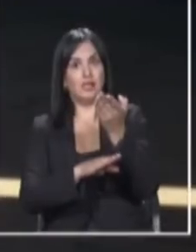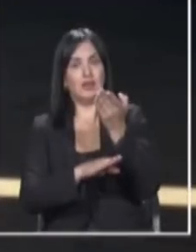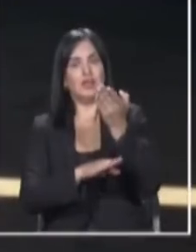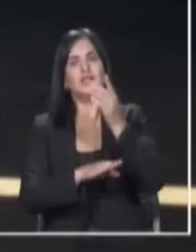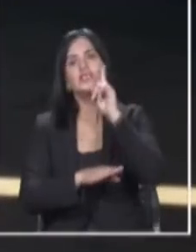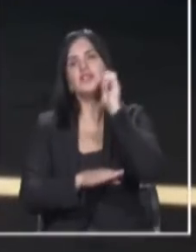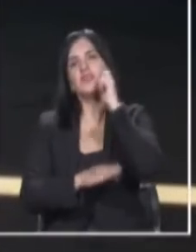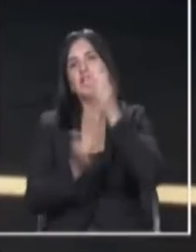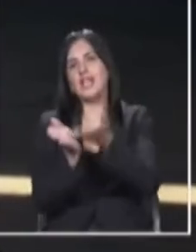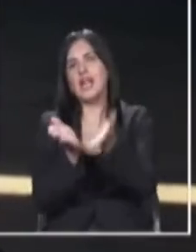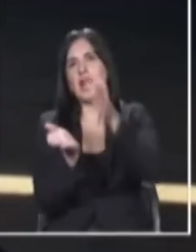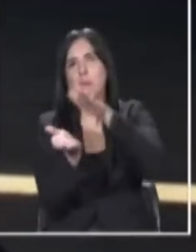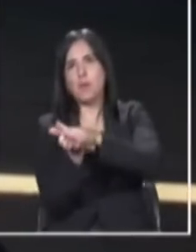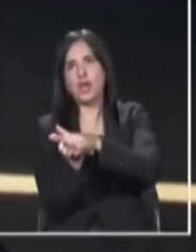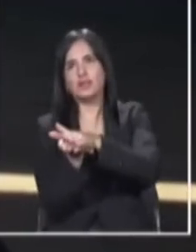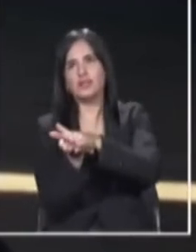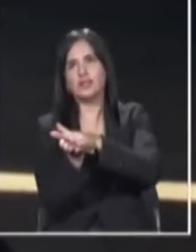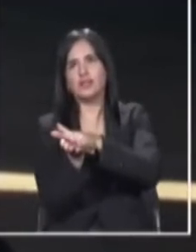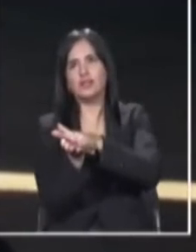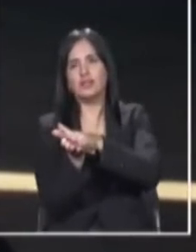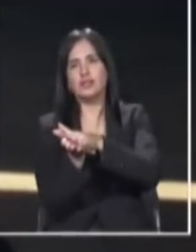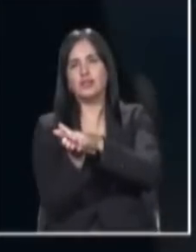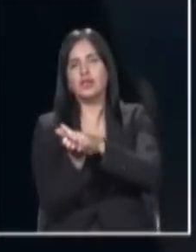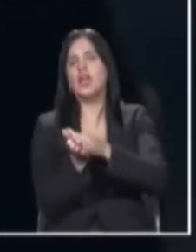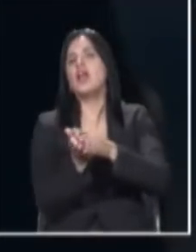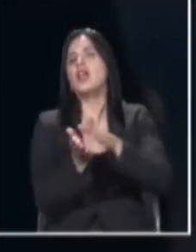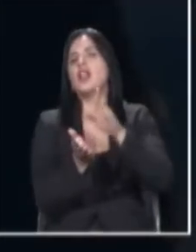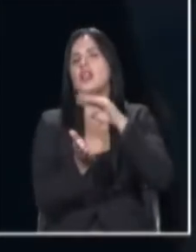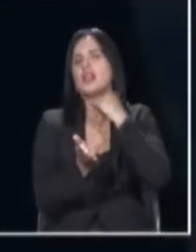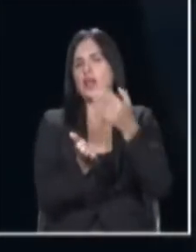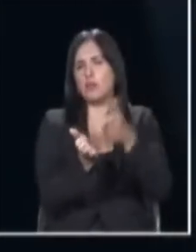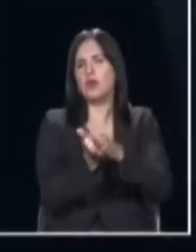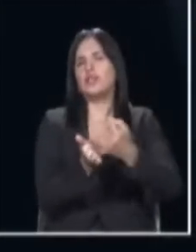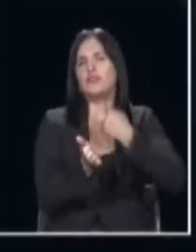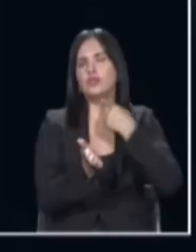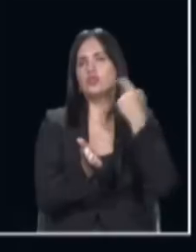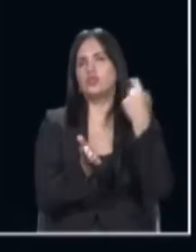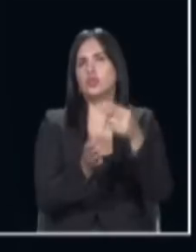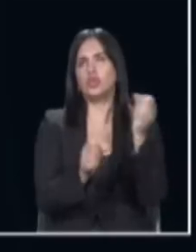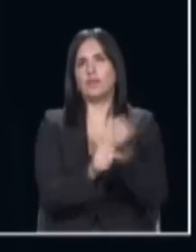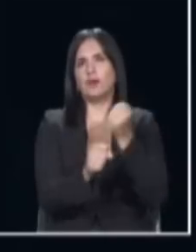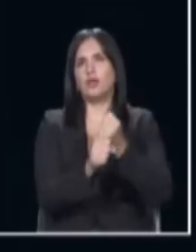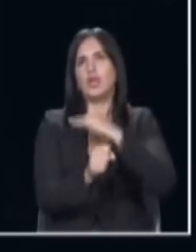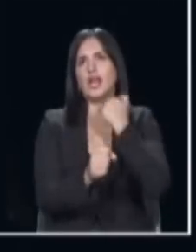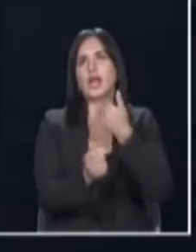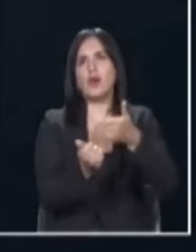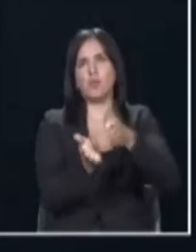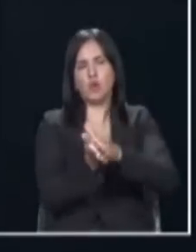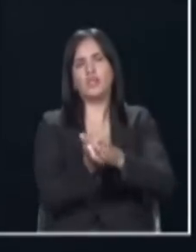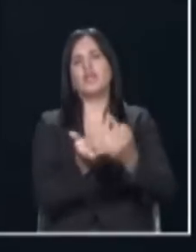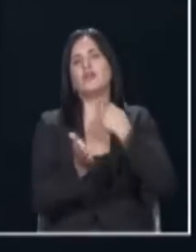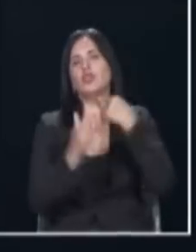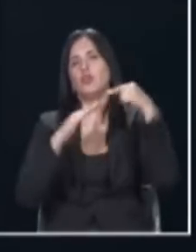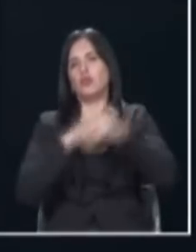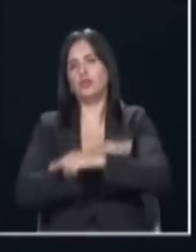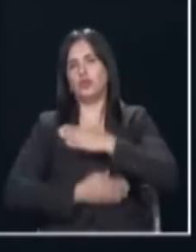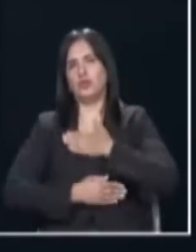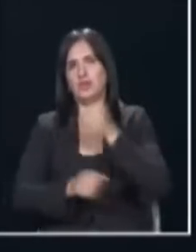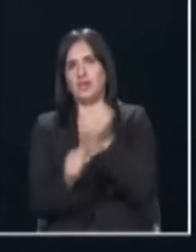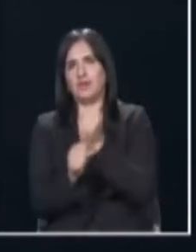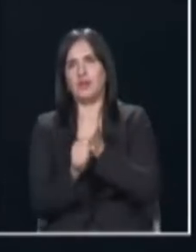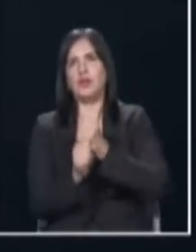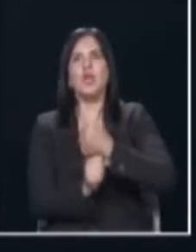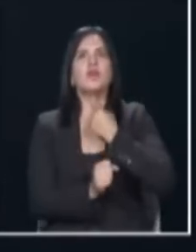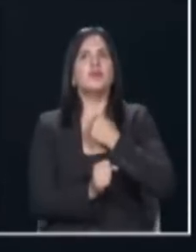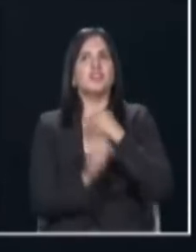did that have an impact in your work death had had a profound impact on my work particularly